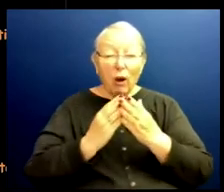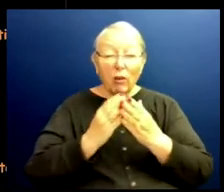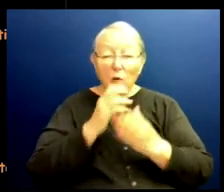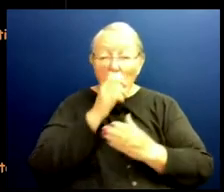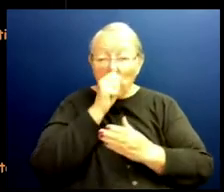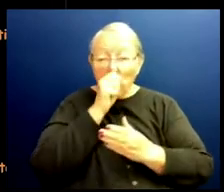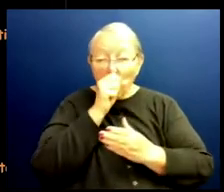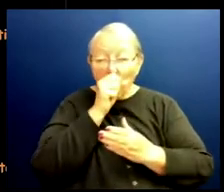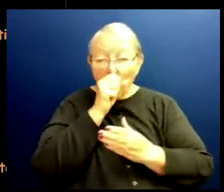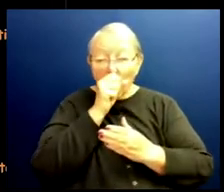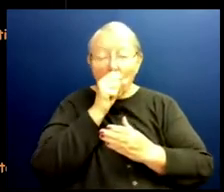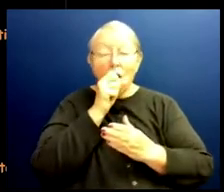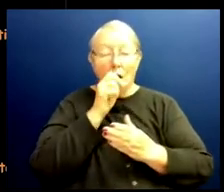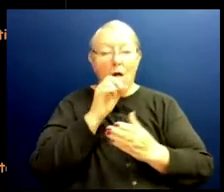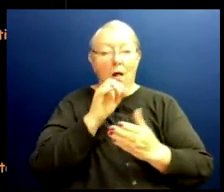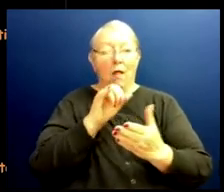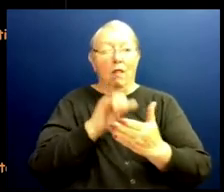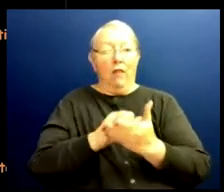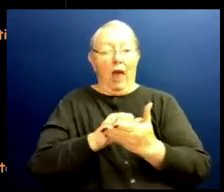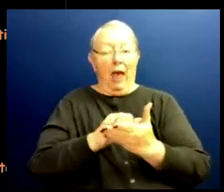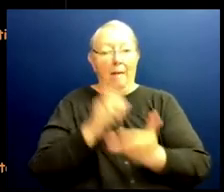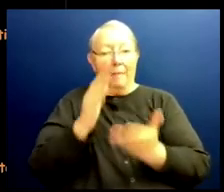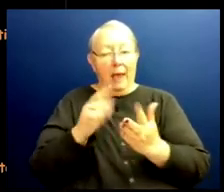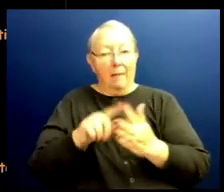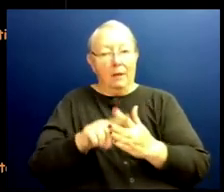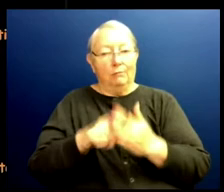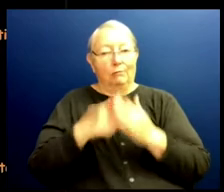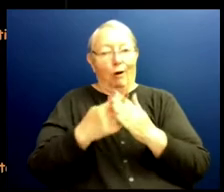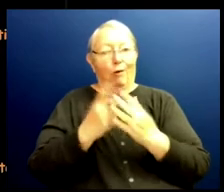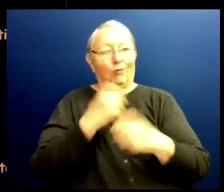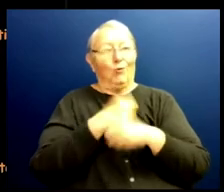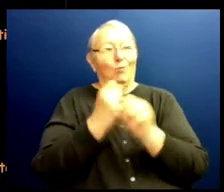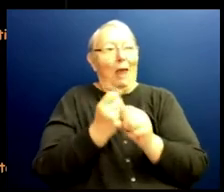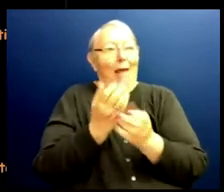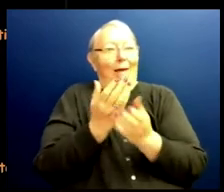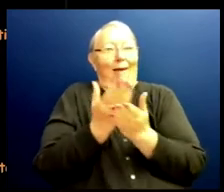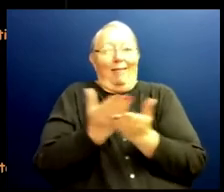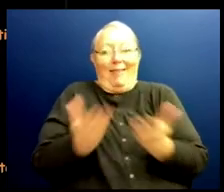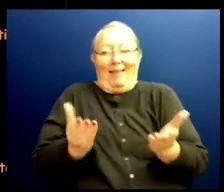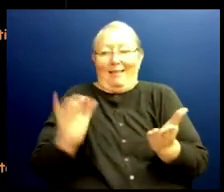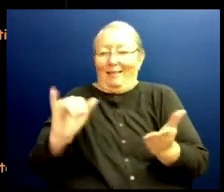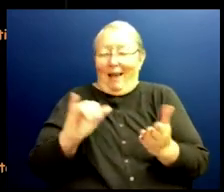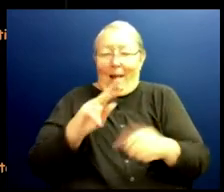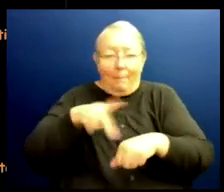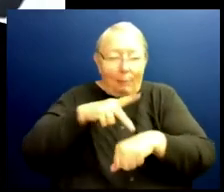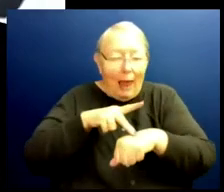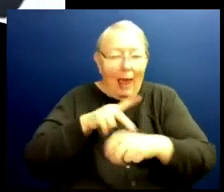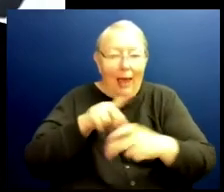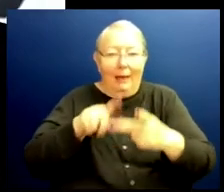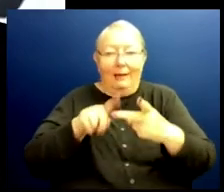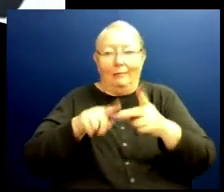even before more detailed observations could be made,